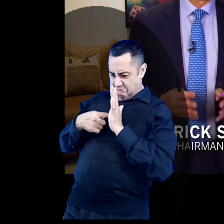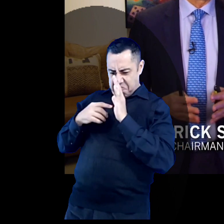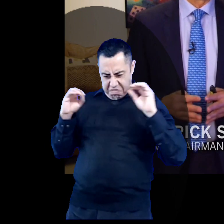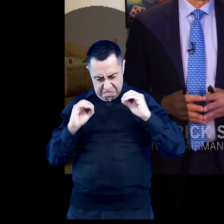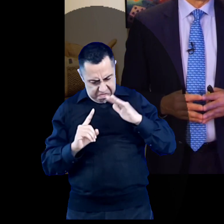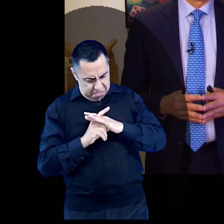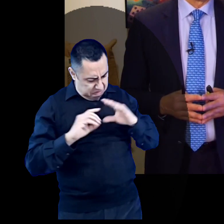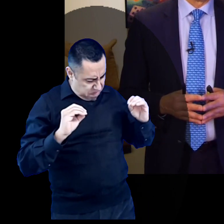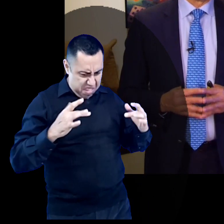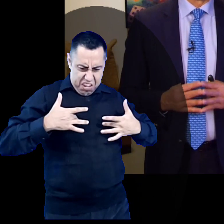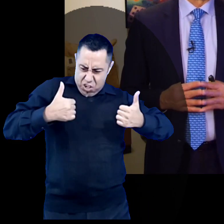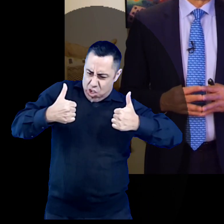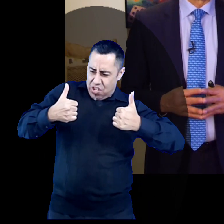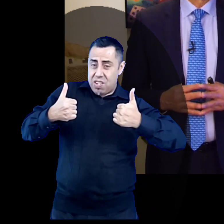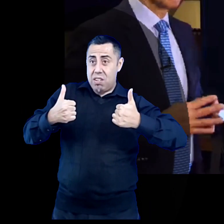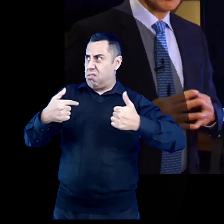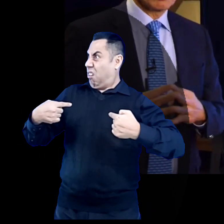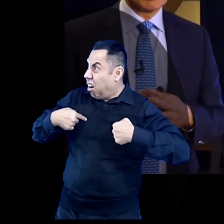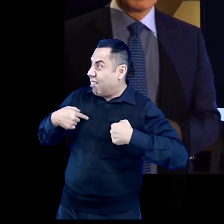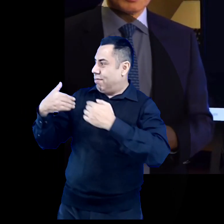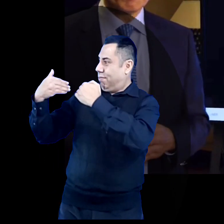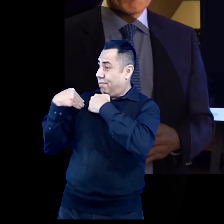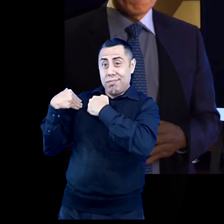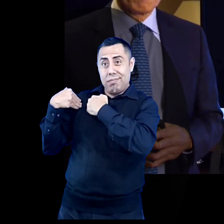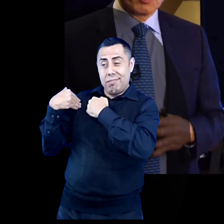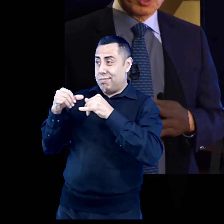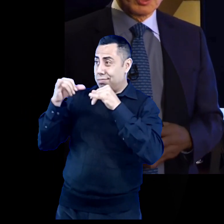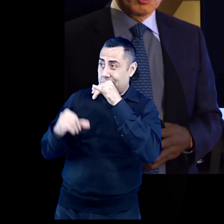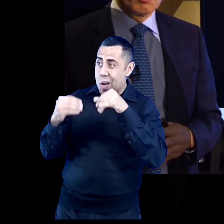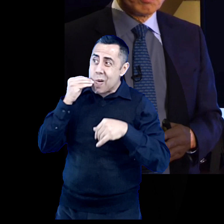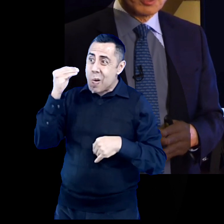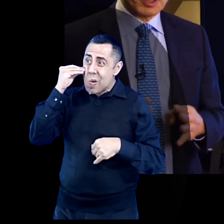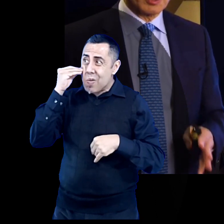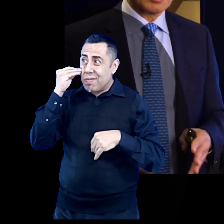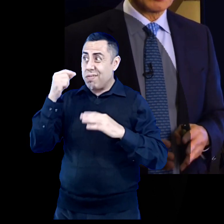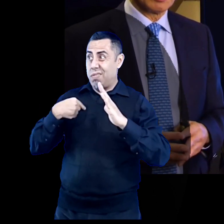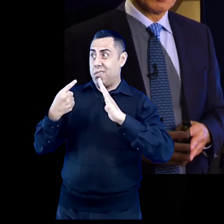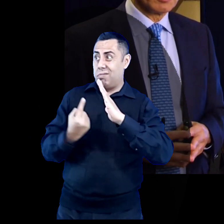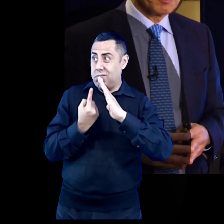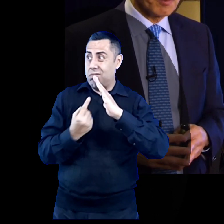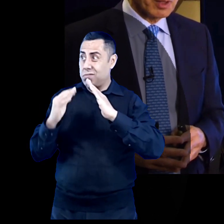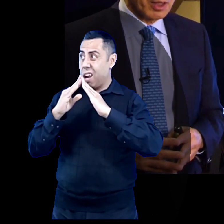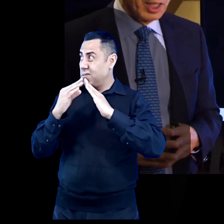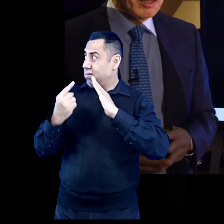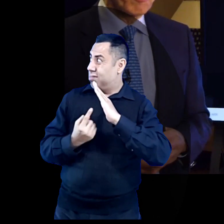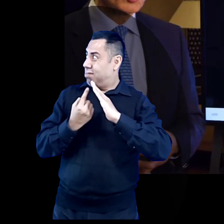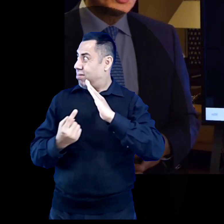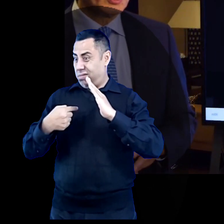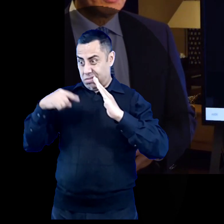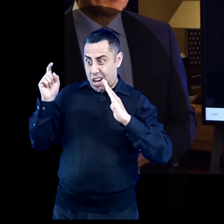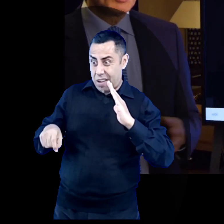asymptomatic, feeling good, that it is their responsibility to stay at home, stay isolated.